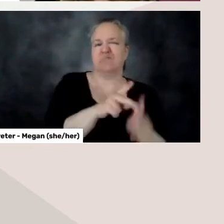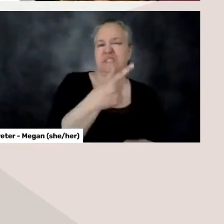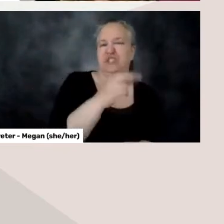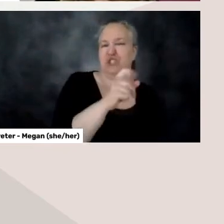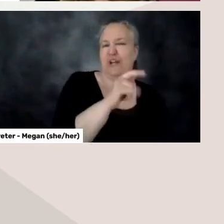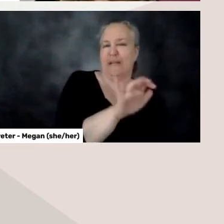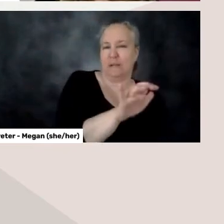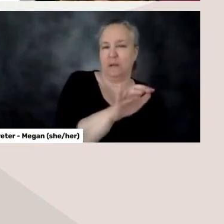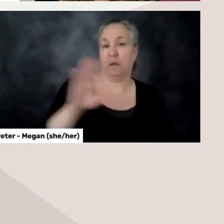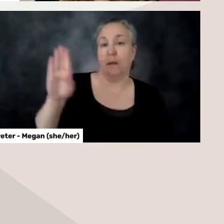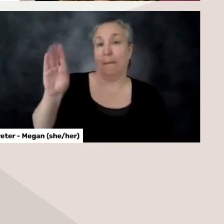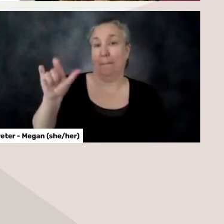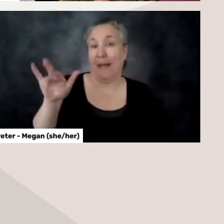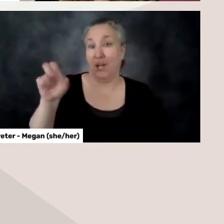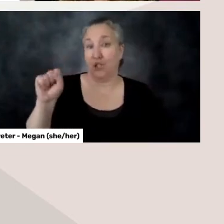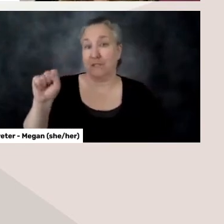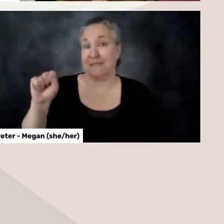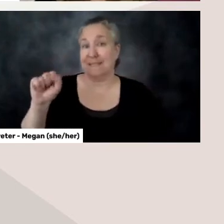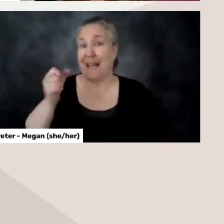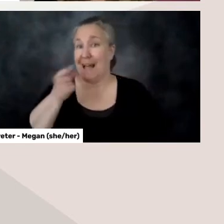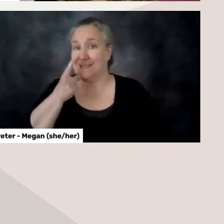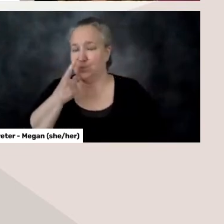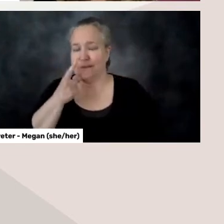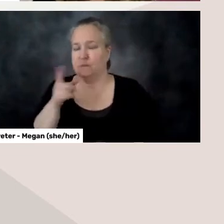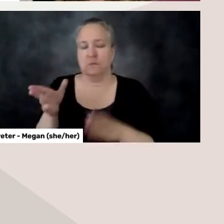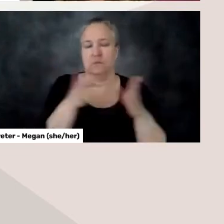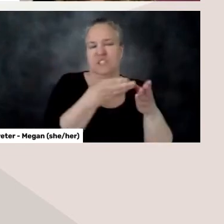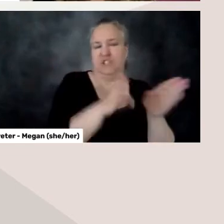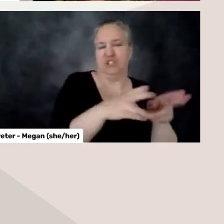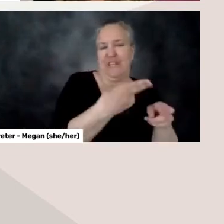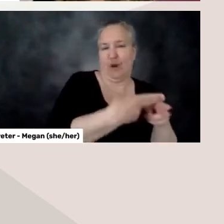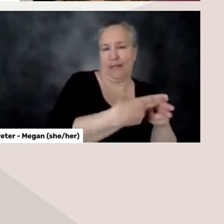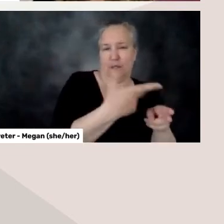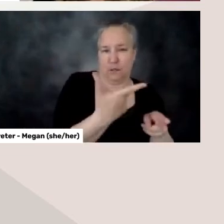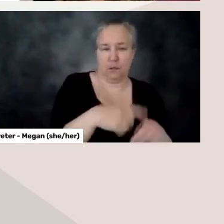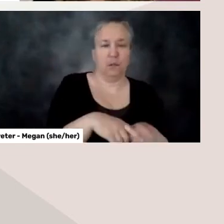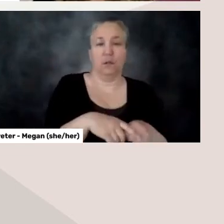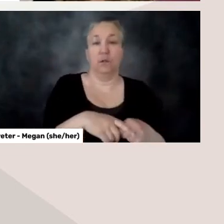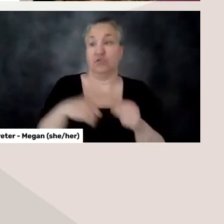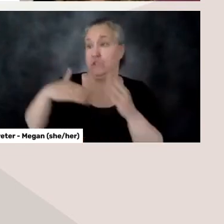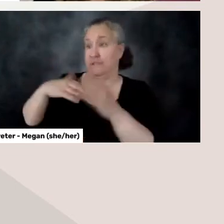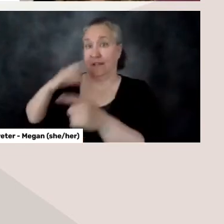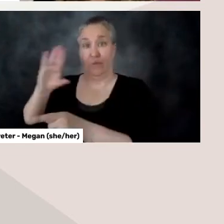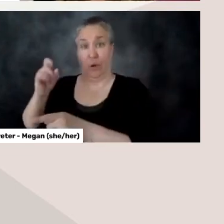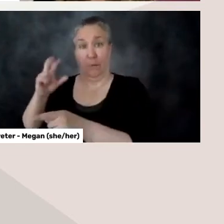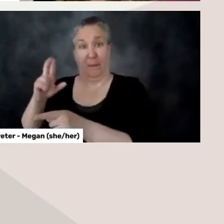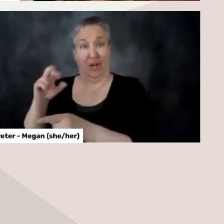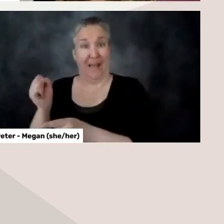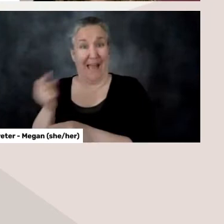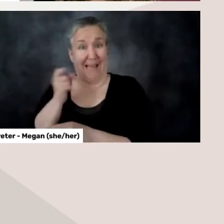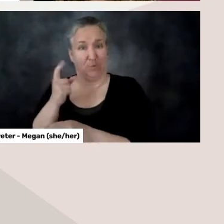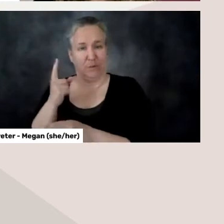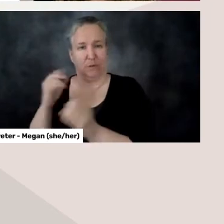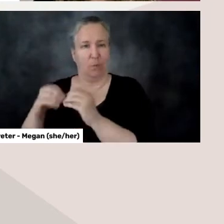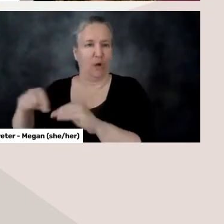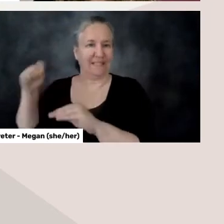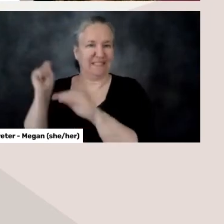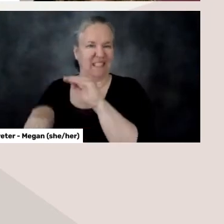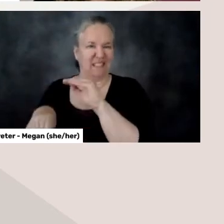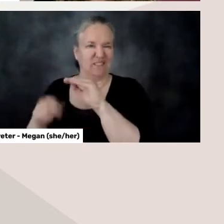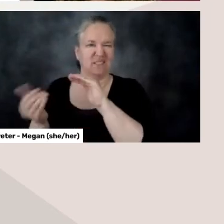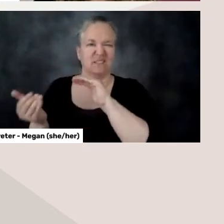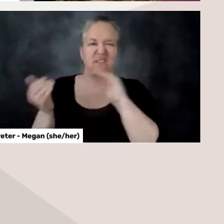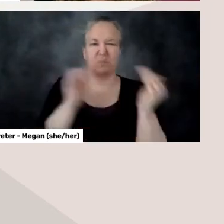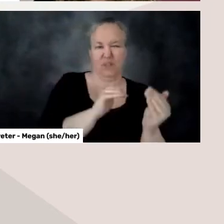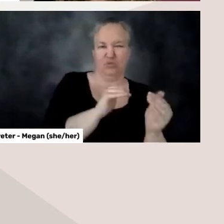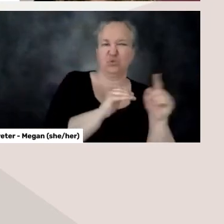you're going to get the generic aspirin. And guess what? The studies that were done on Bayer's aspirin were a lot more extensive than the studies